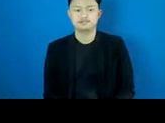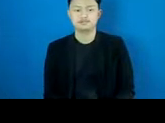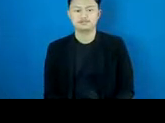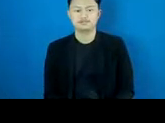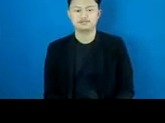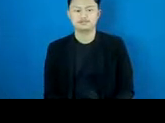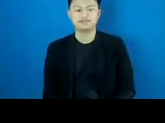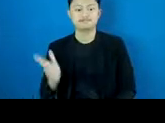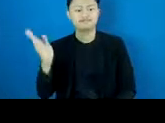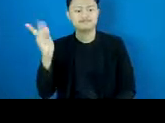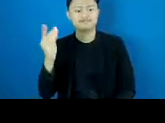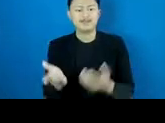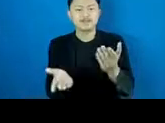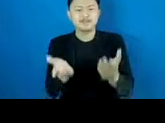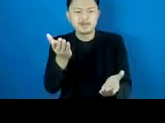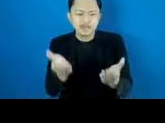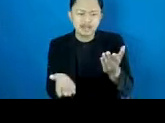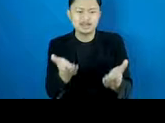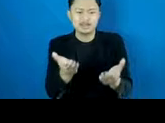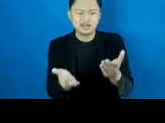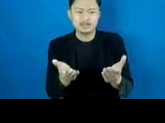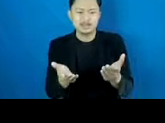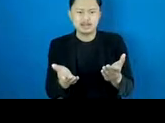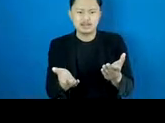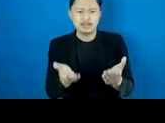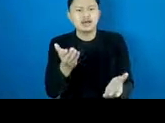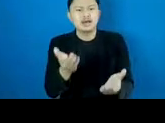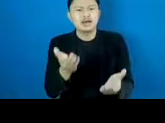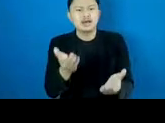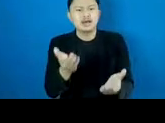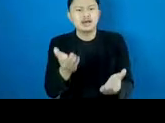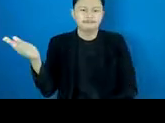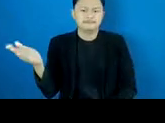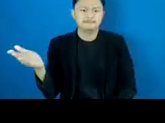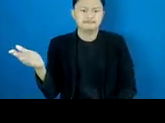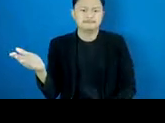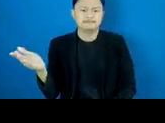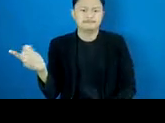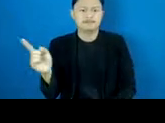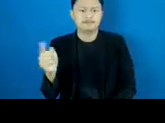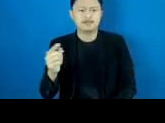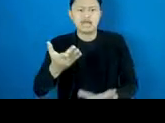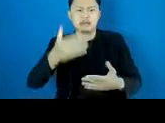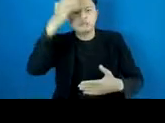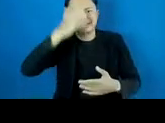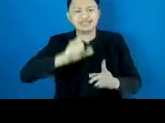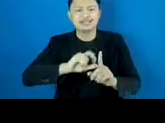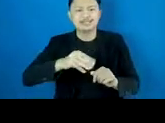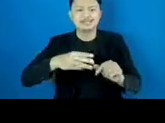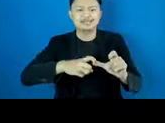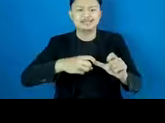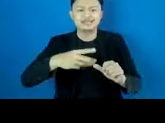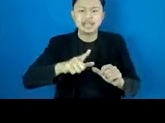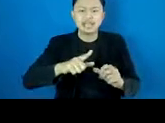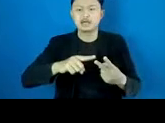This is a comparison of the ranges that we have in terms of diesel buses, CNG buses,